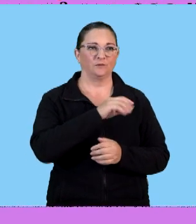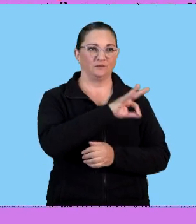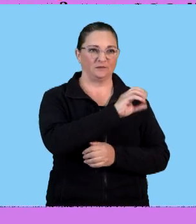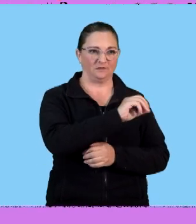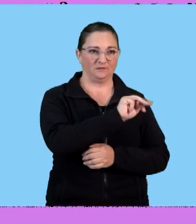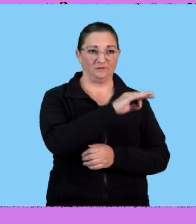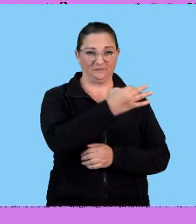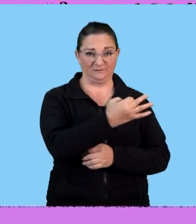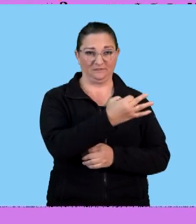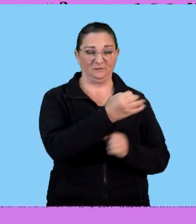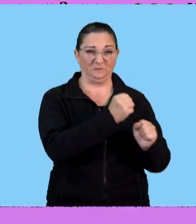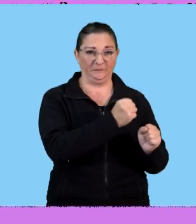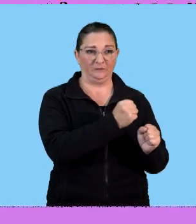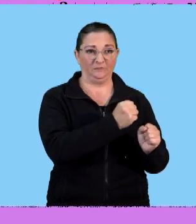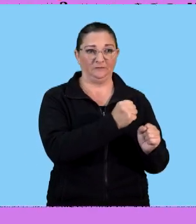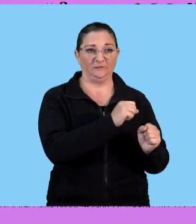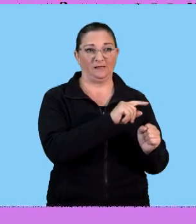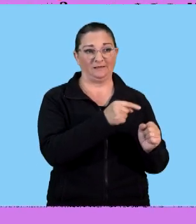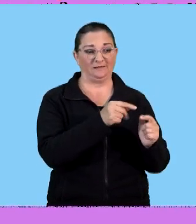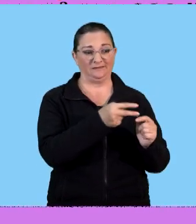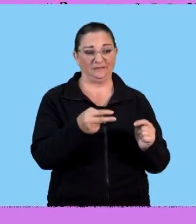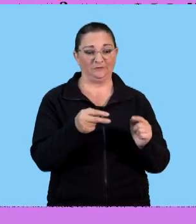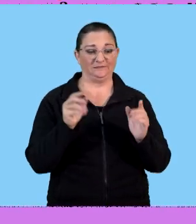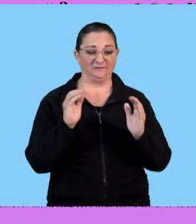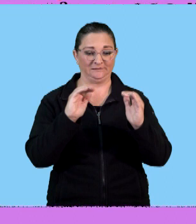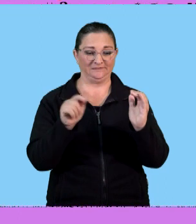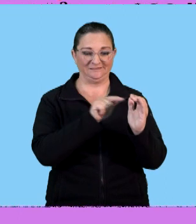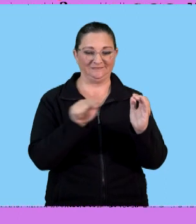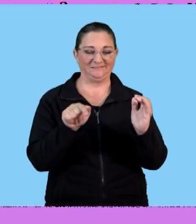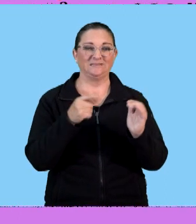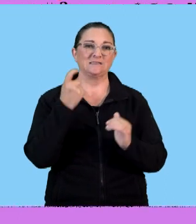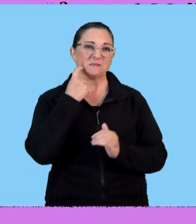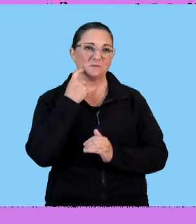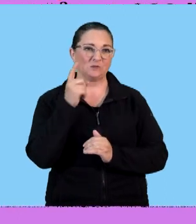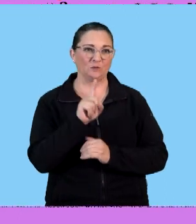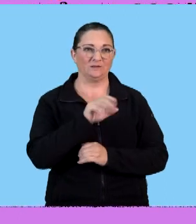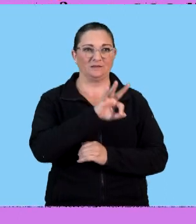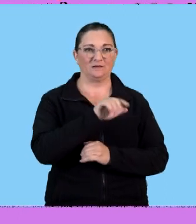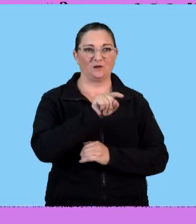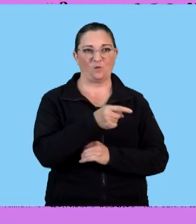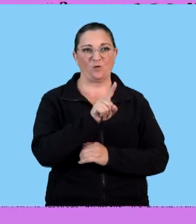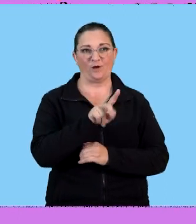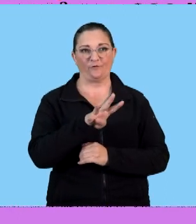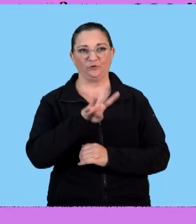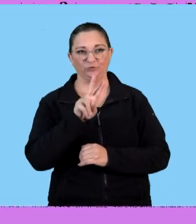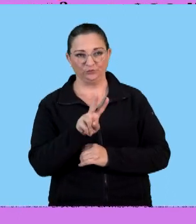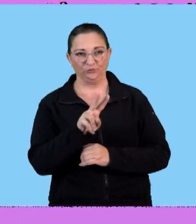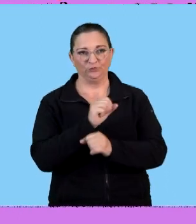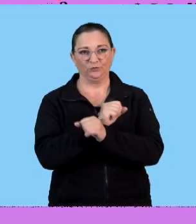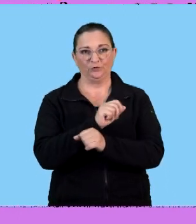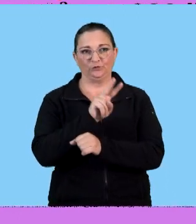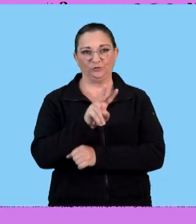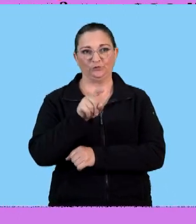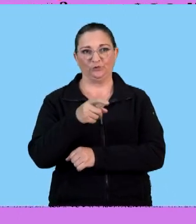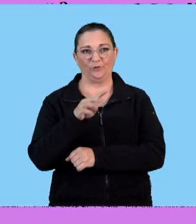30 cubic meters here. First going to simplify on the right hand side. So I'll say 3.142